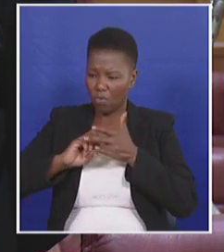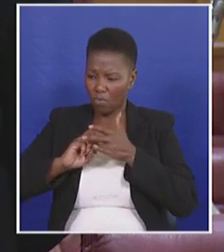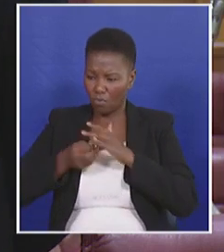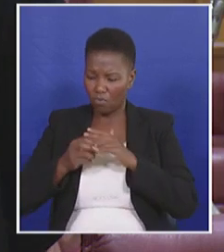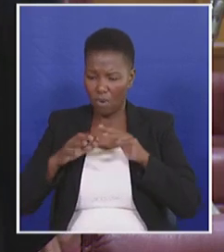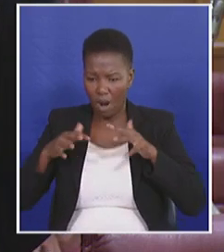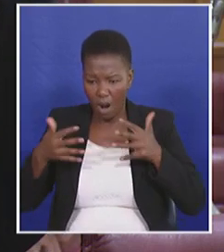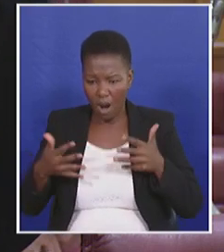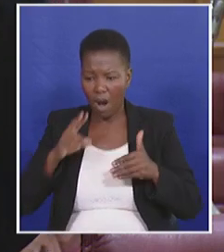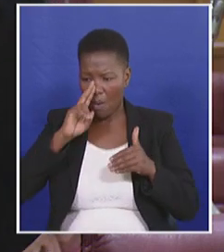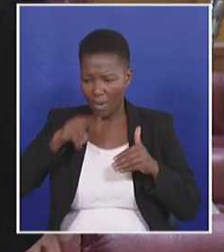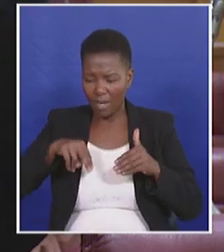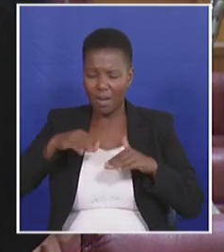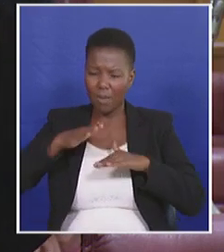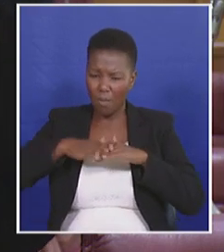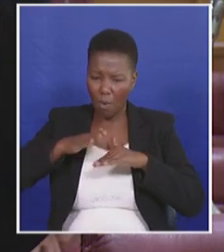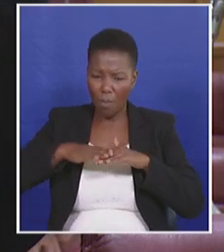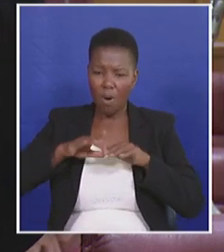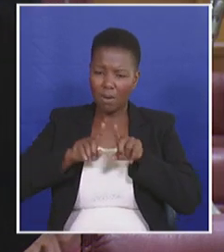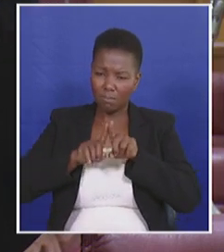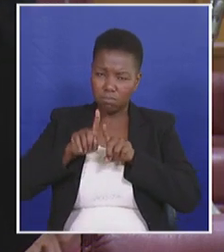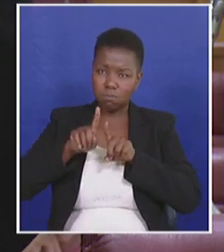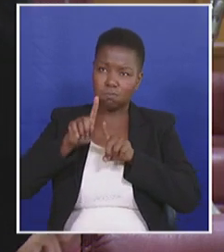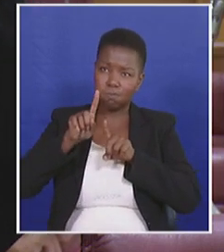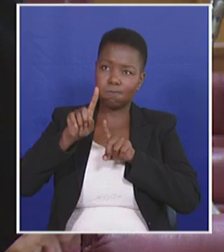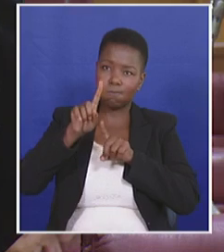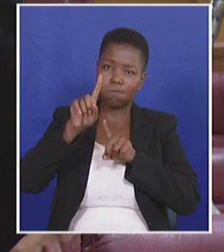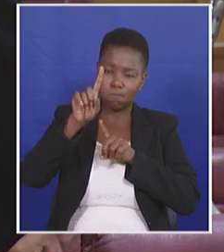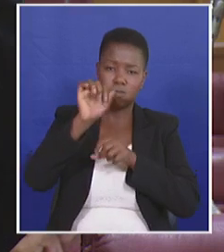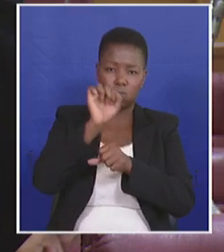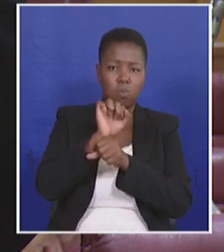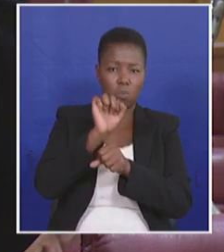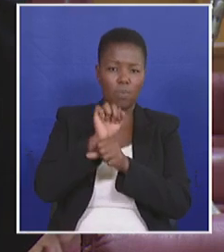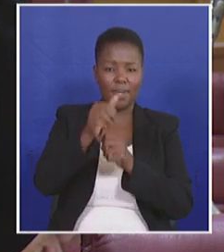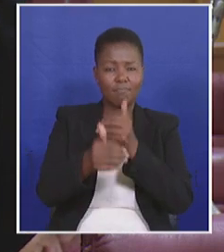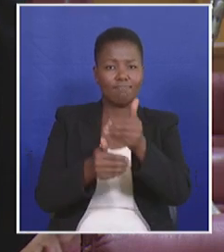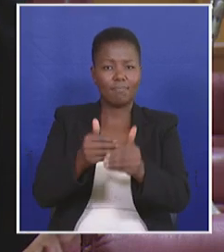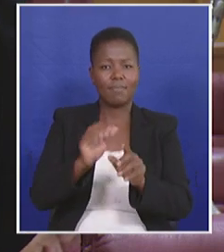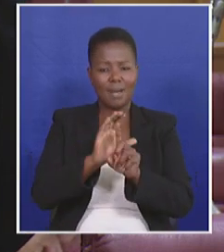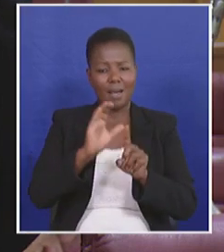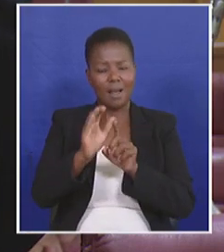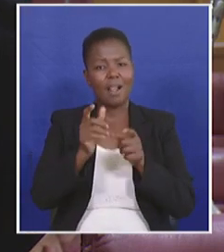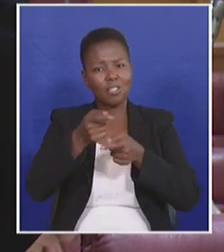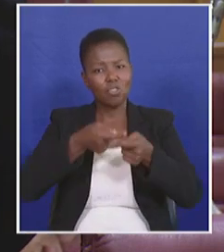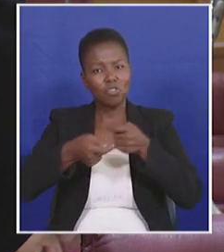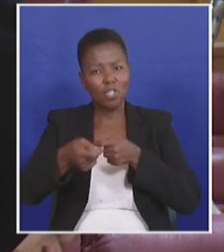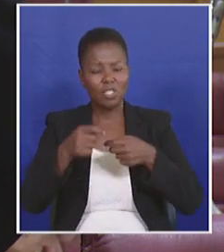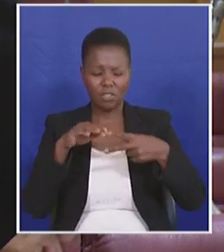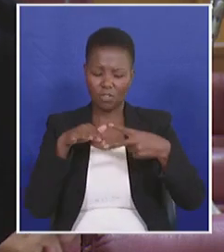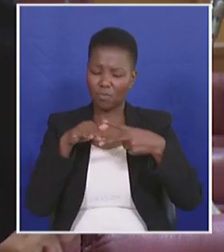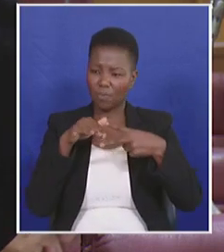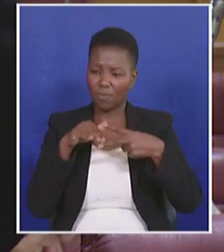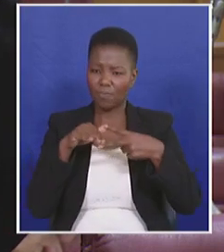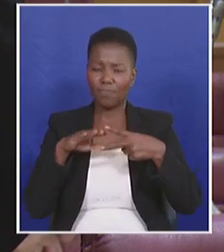and advance our efforts around issues of culture change and issues of